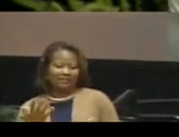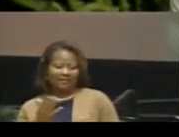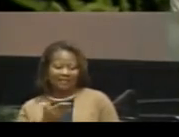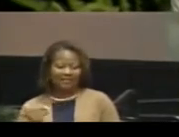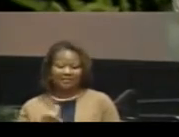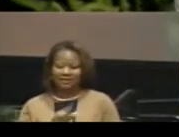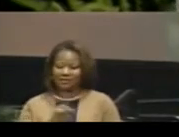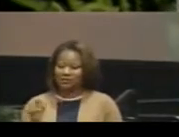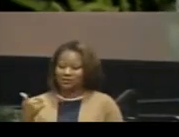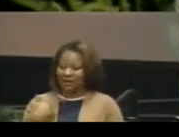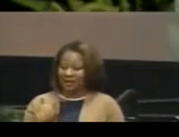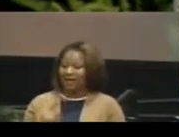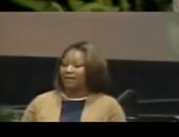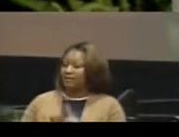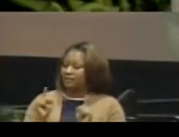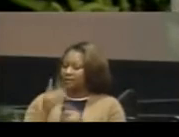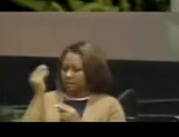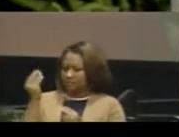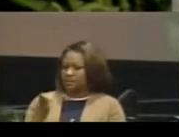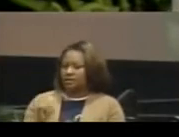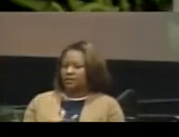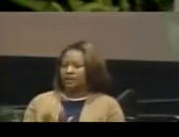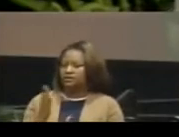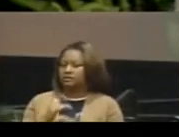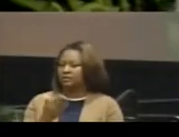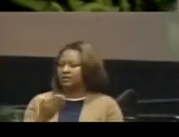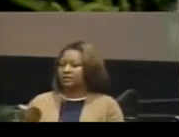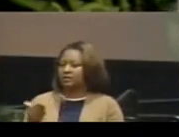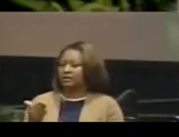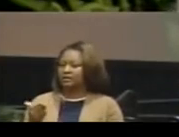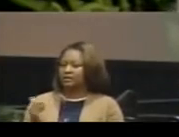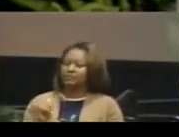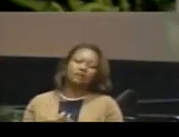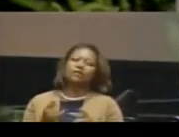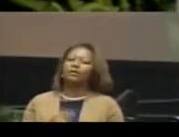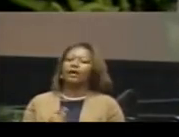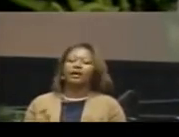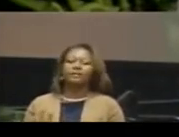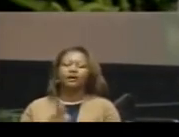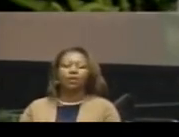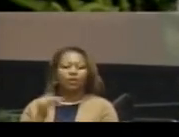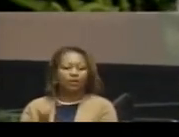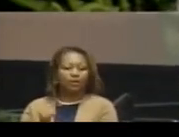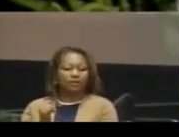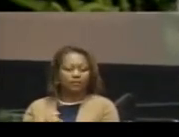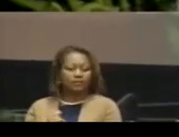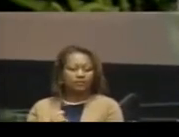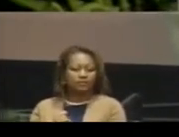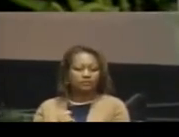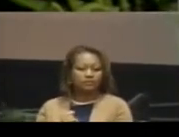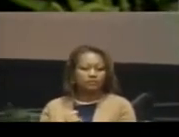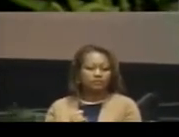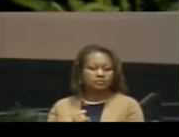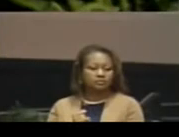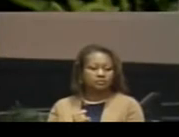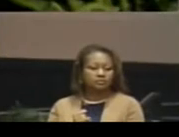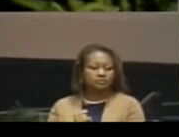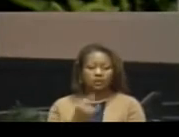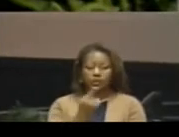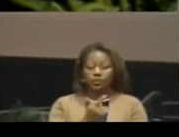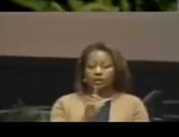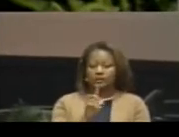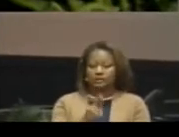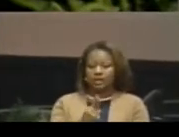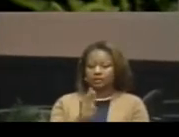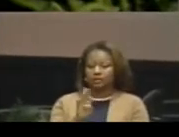have. But I can tell you some of the things that are occurring on campus now. One, Dr. Blaine, and in